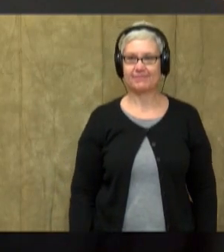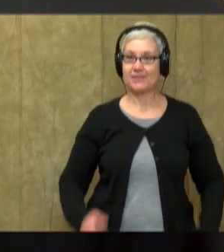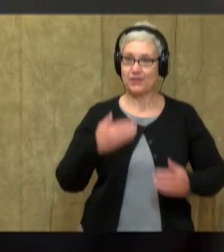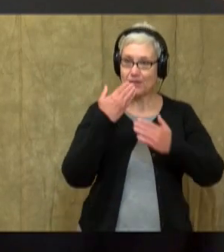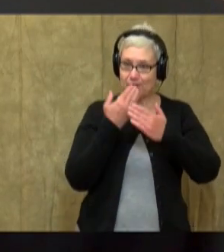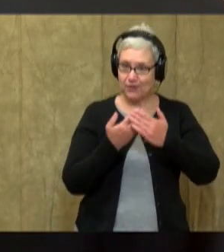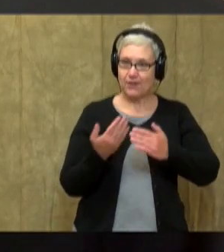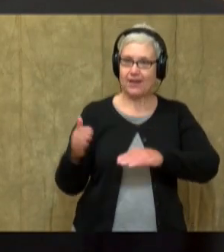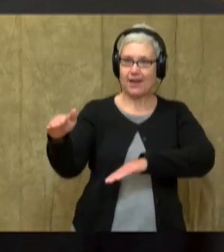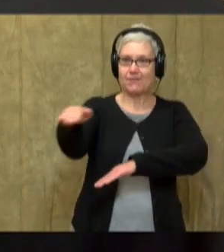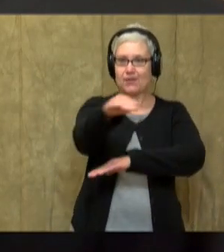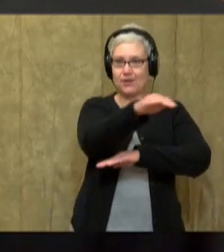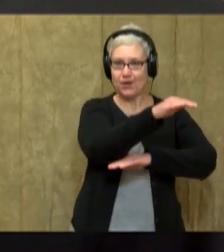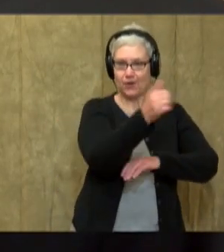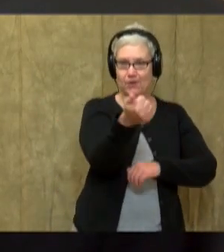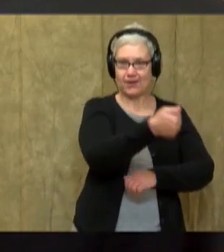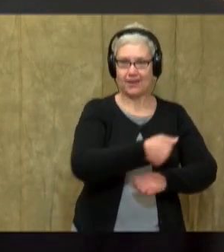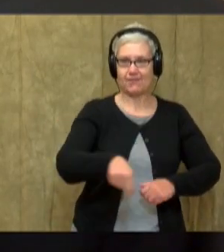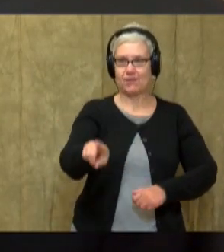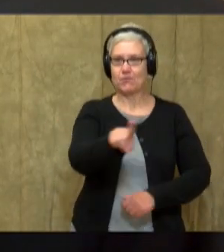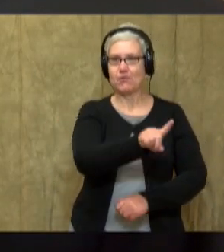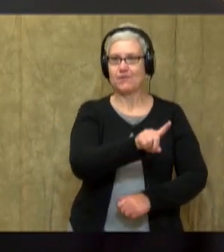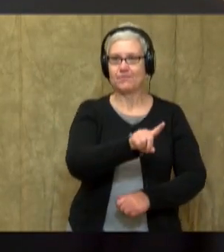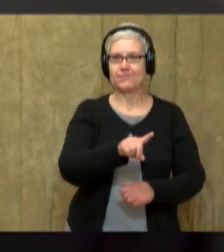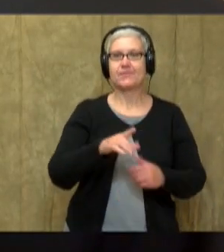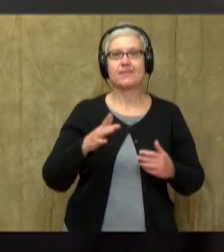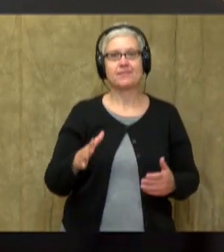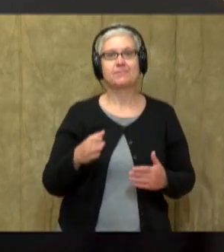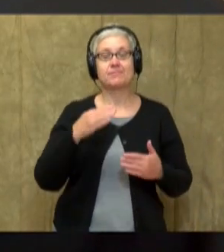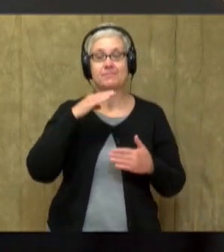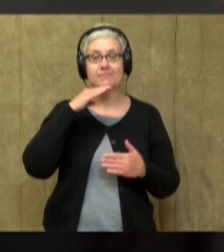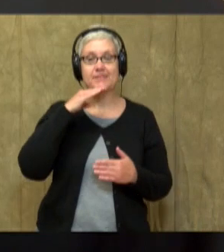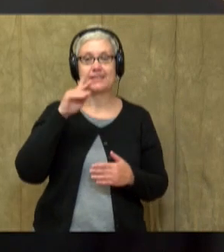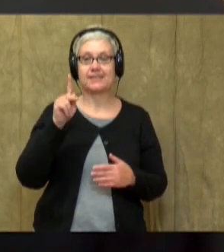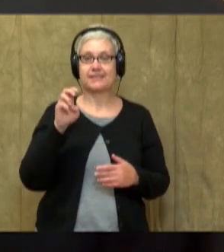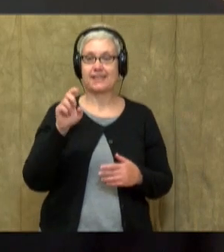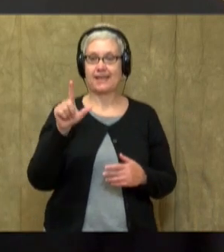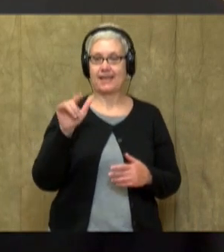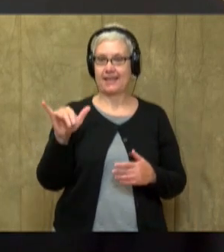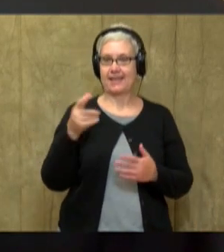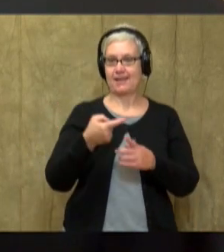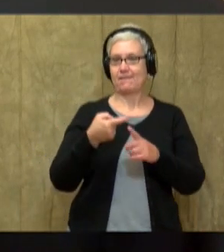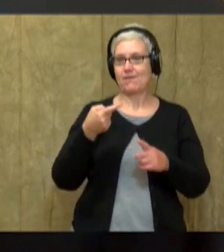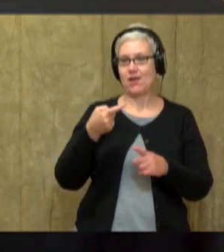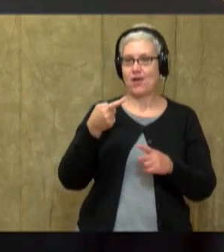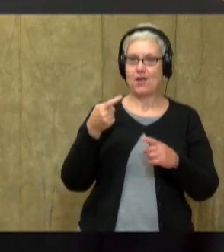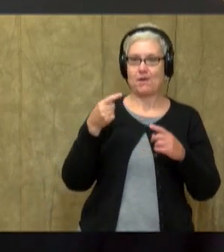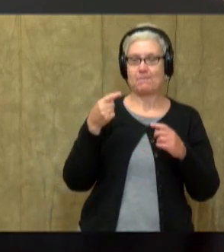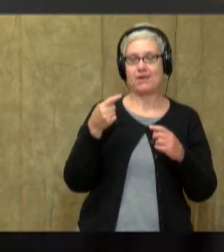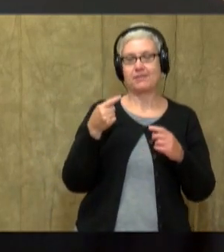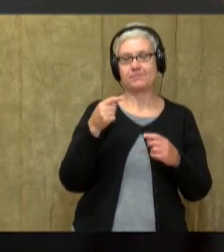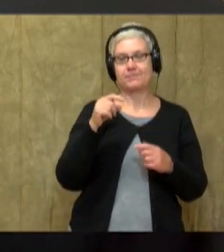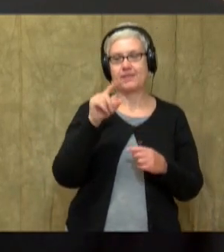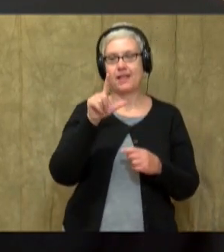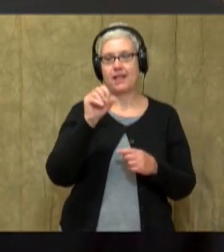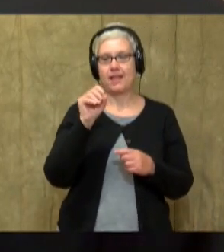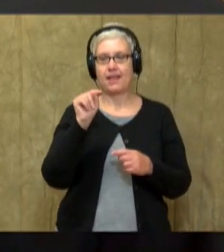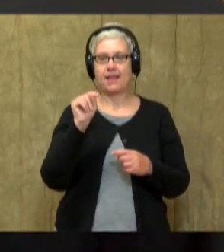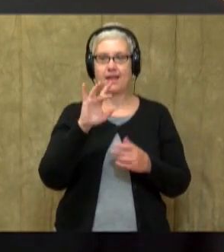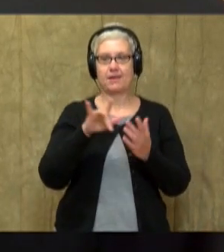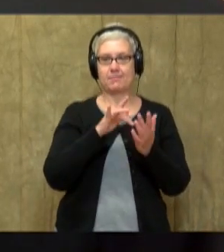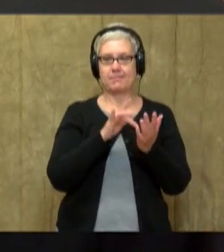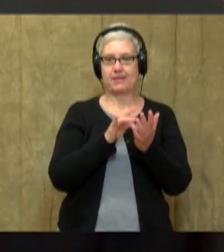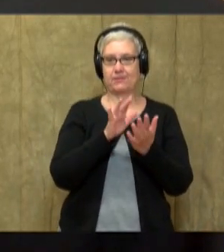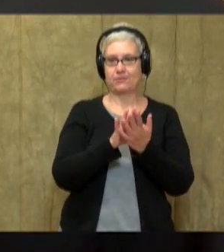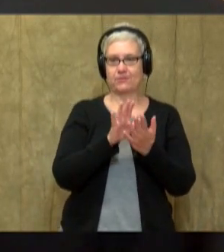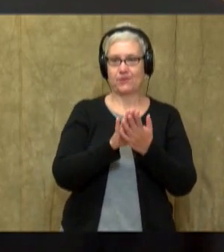Good afternoon, everyone. This is Ms. Kelly bringing you greetings again from Lott Middle School. Go Wildcats. And I'm here with my friend,